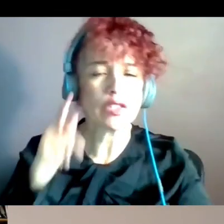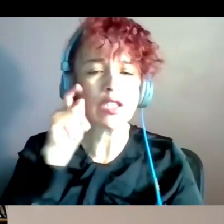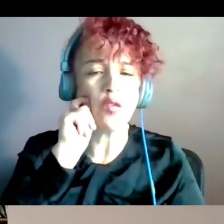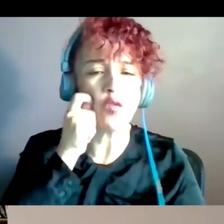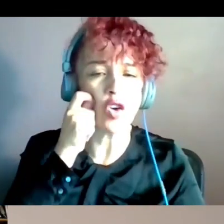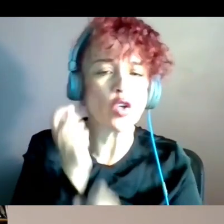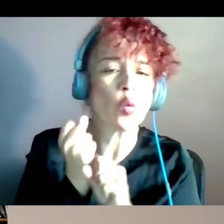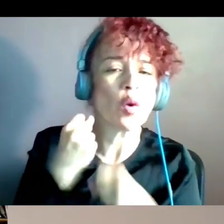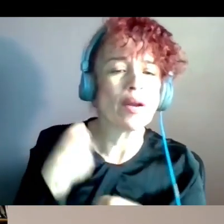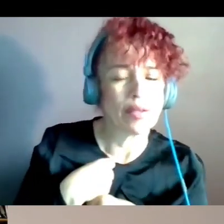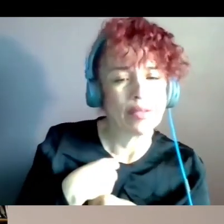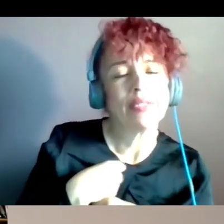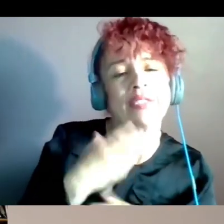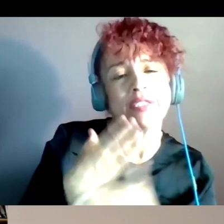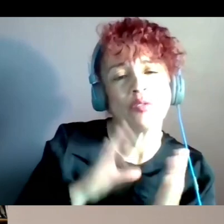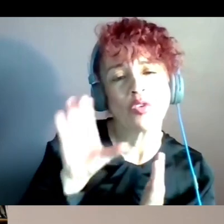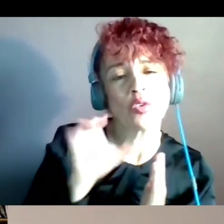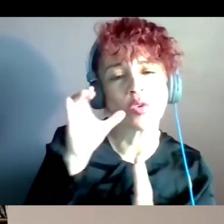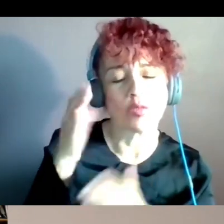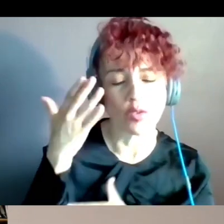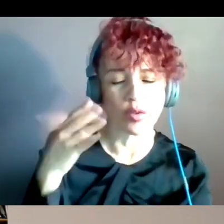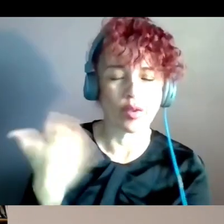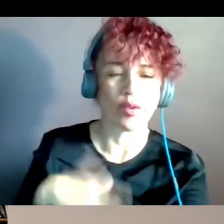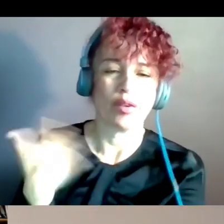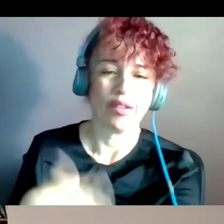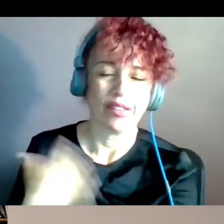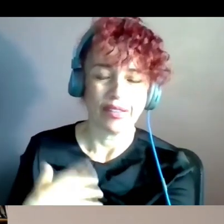made 30 years ago on somebody else's Christmas tree. huh, I bet.